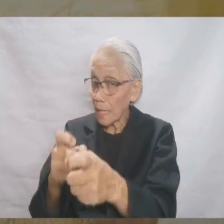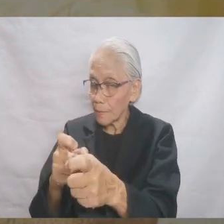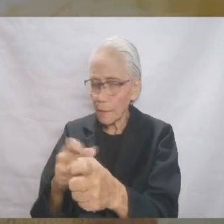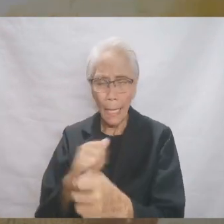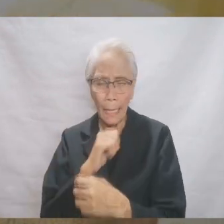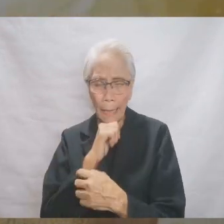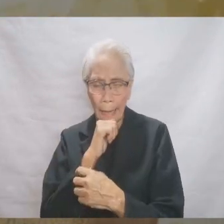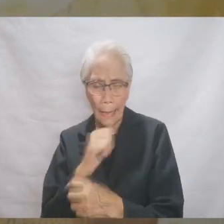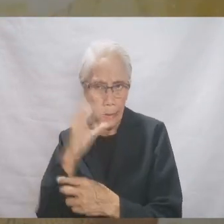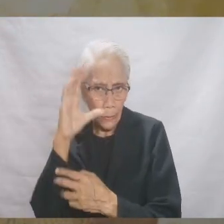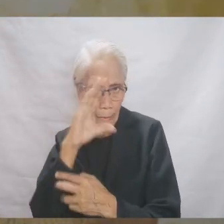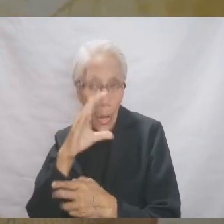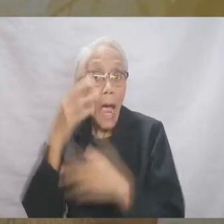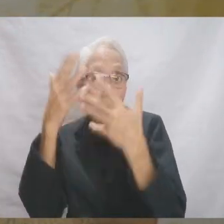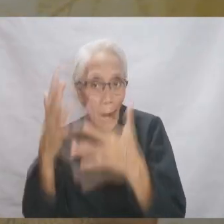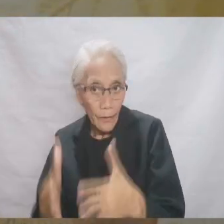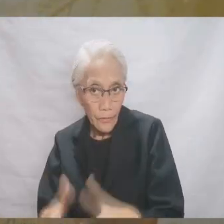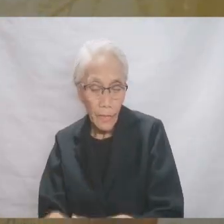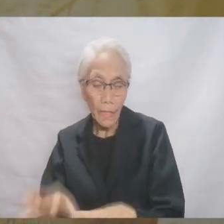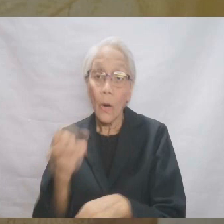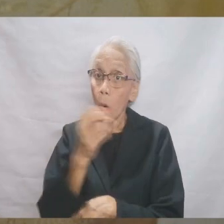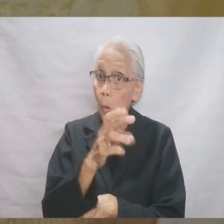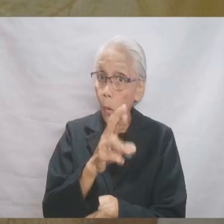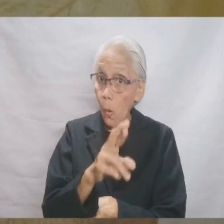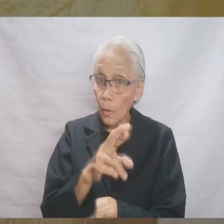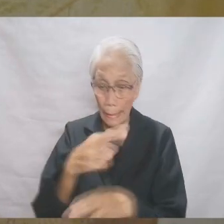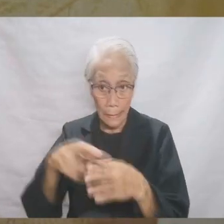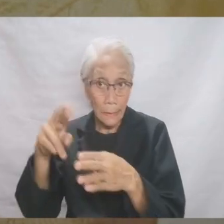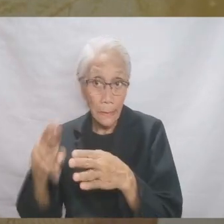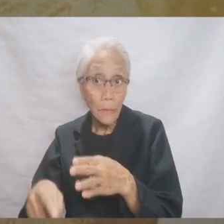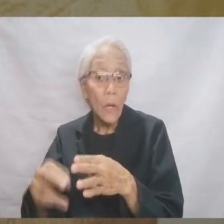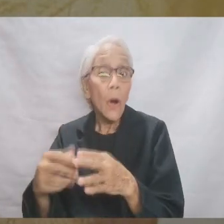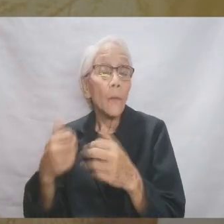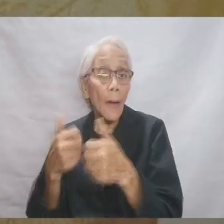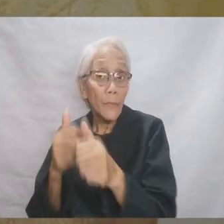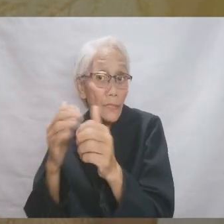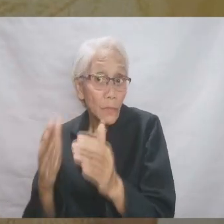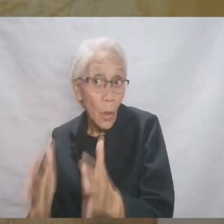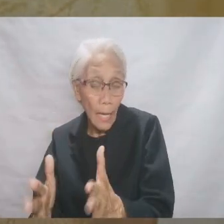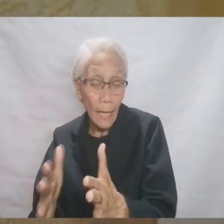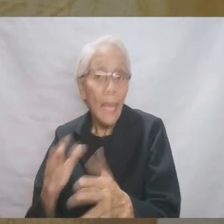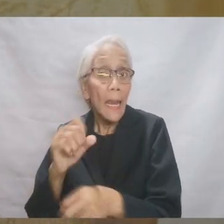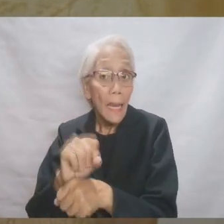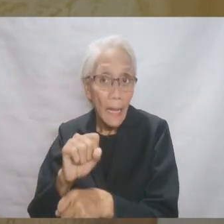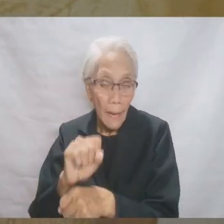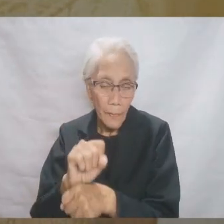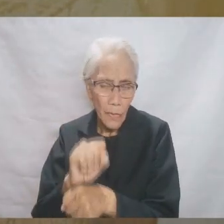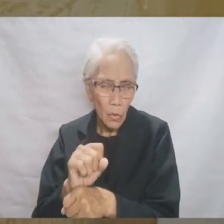Extraordinary gifts are not to be sought after, nor are the fruits of apostolic labor to